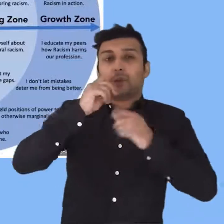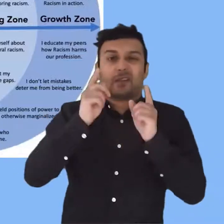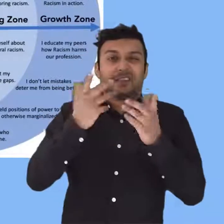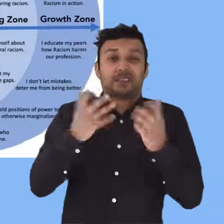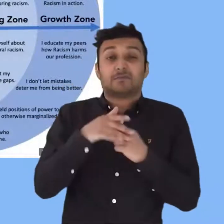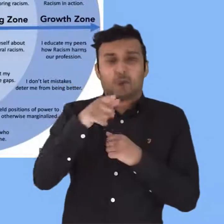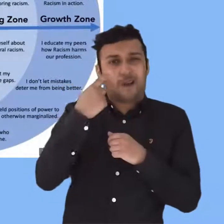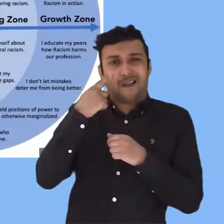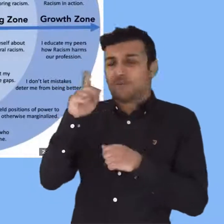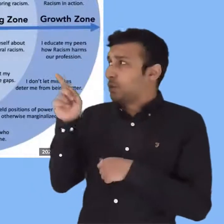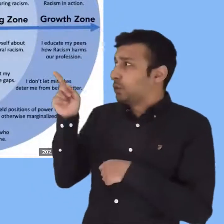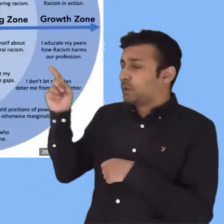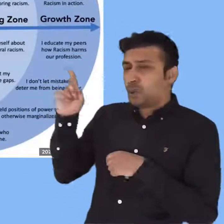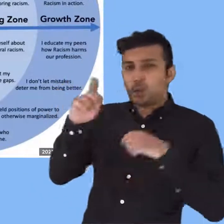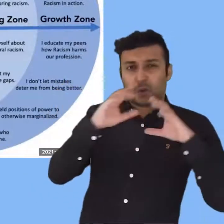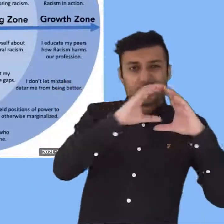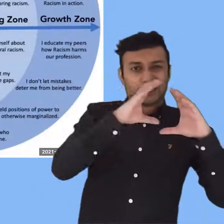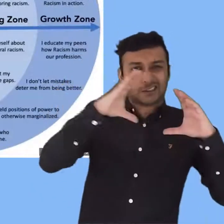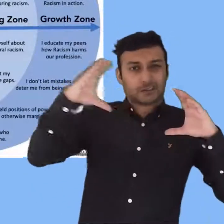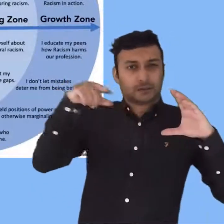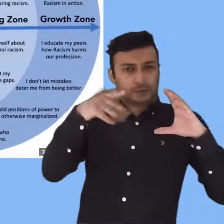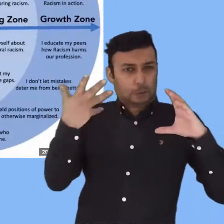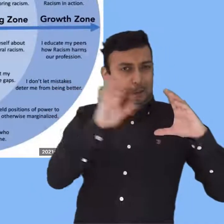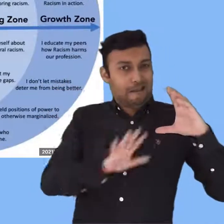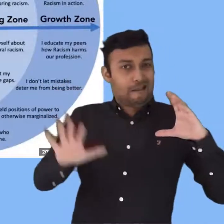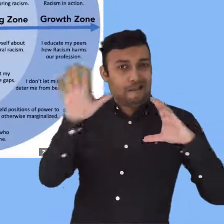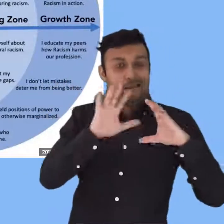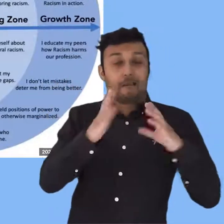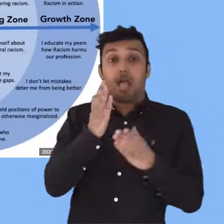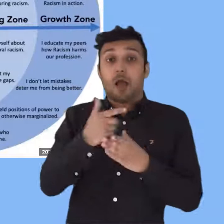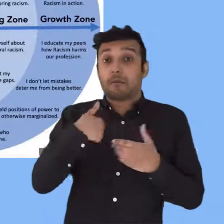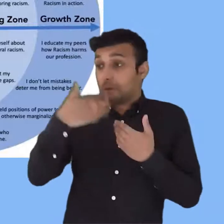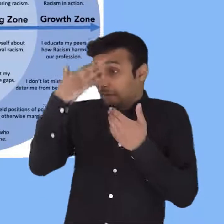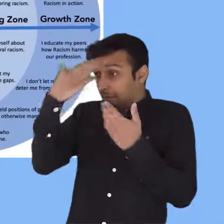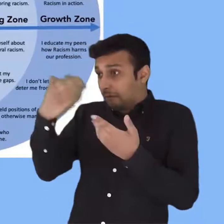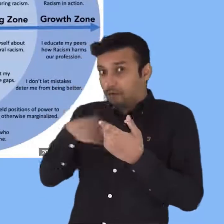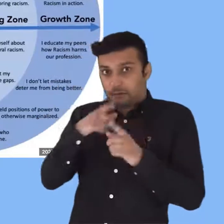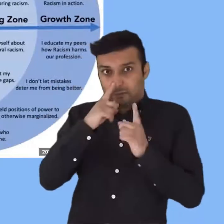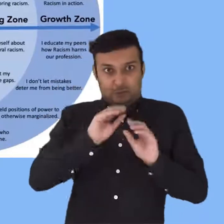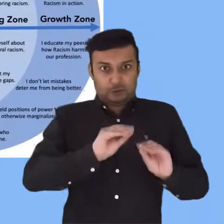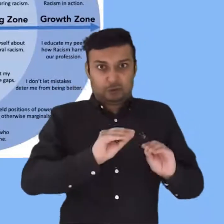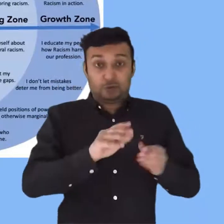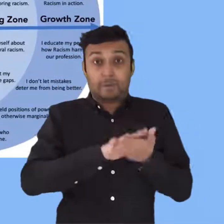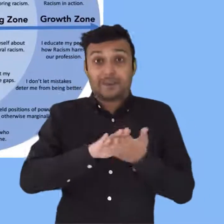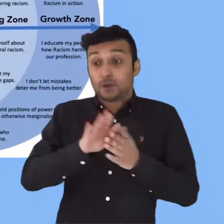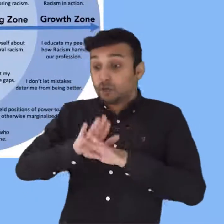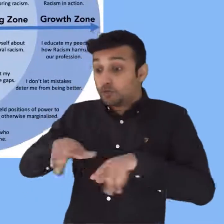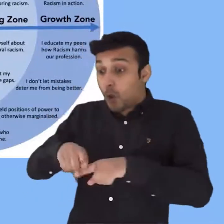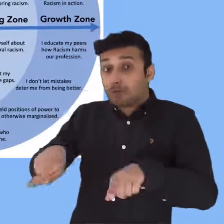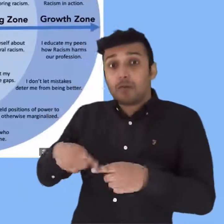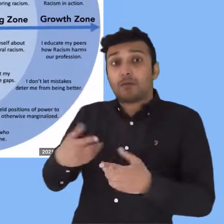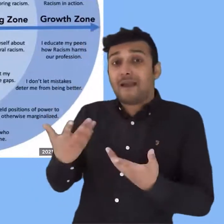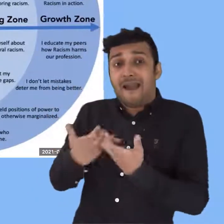journey? And so it's important to think, we can't teach what we don't know. We can't raise and educate anti-racist children if we're